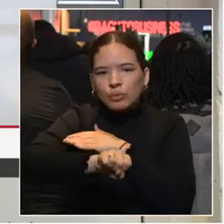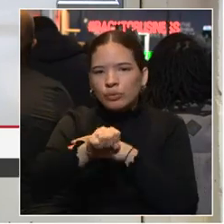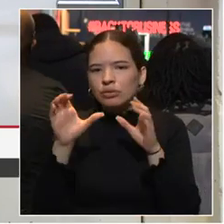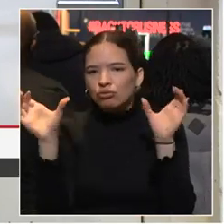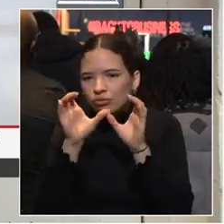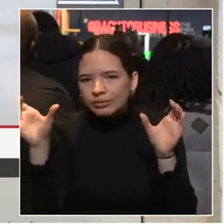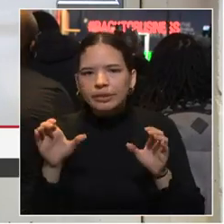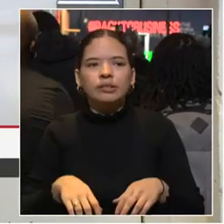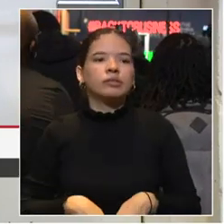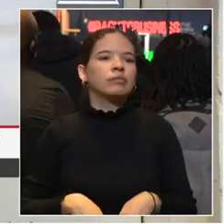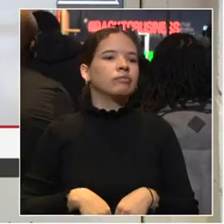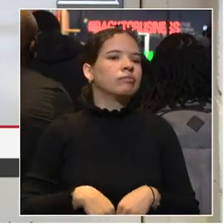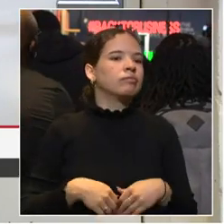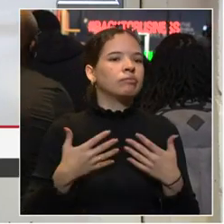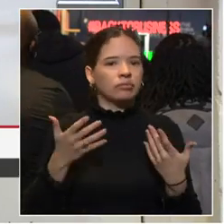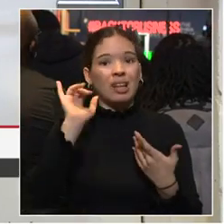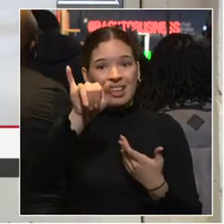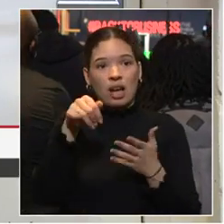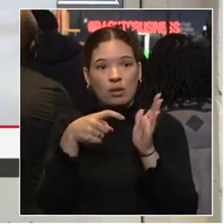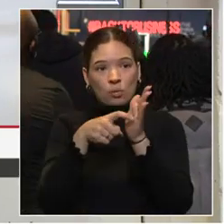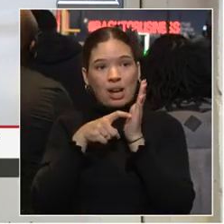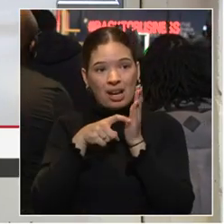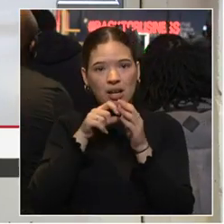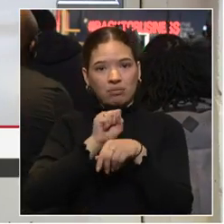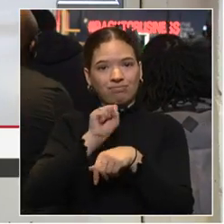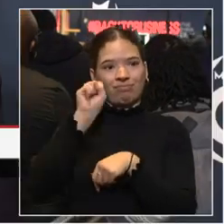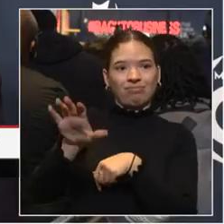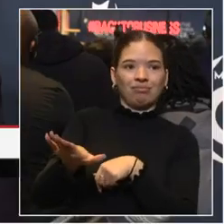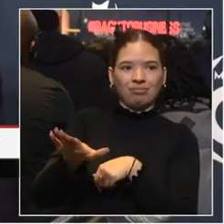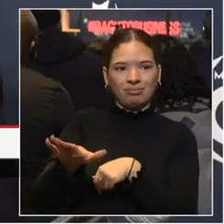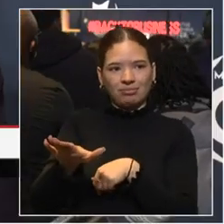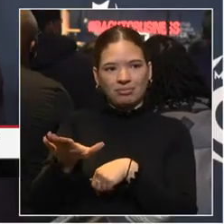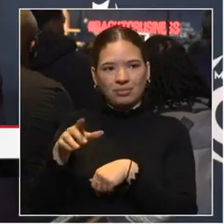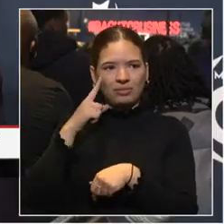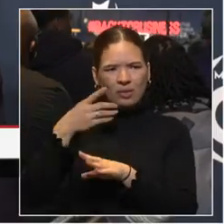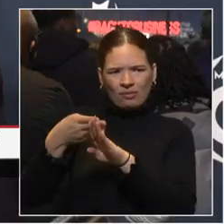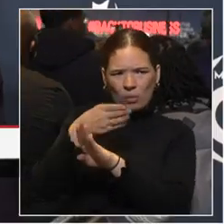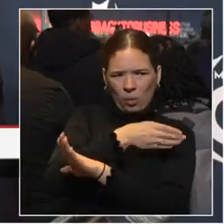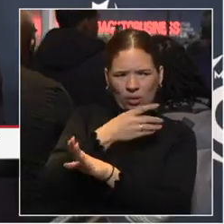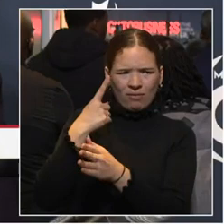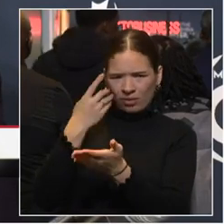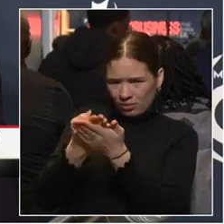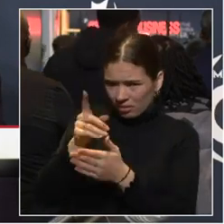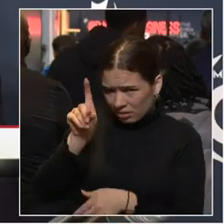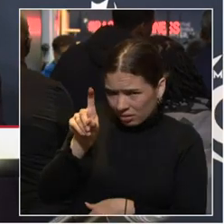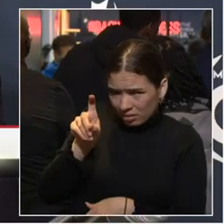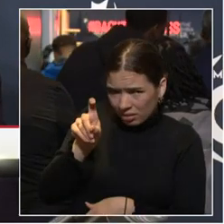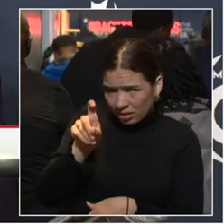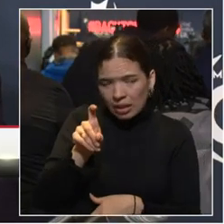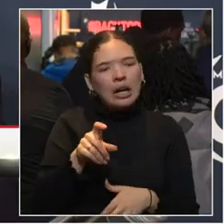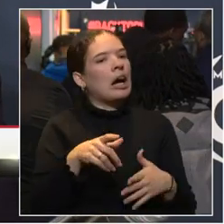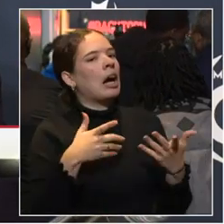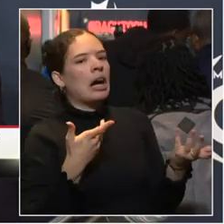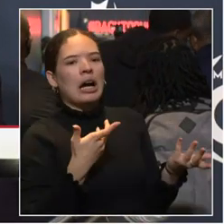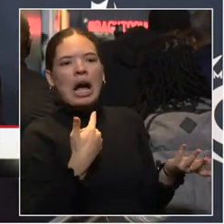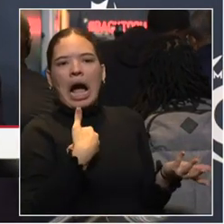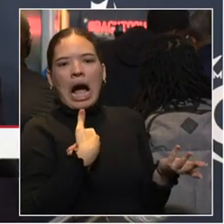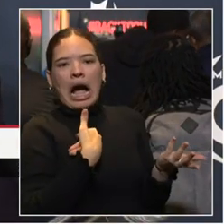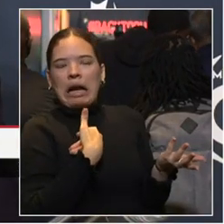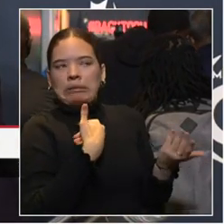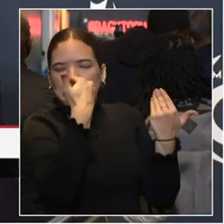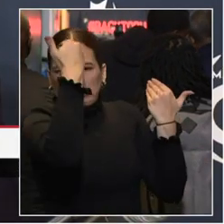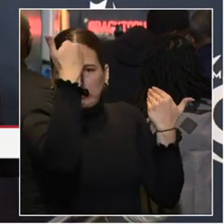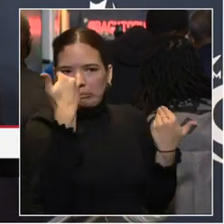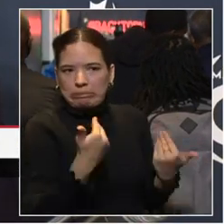Is it March 11th as well? I'm not exactly sure about that, but Director Morris Hughes will be able to